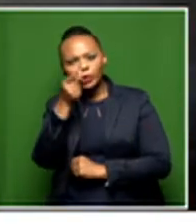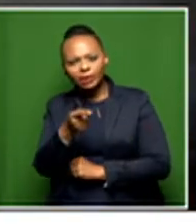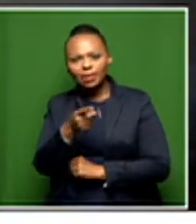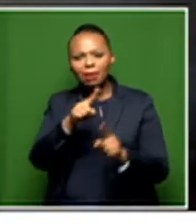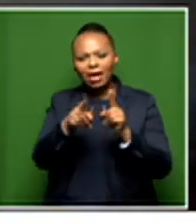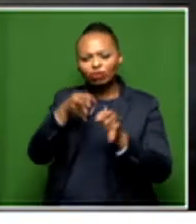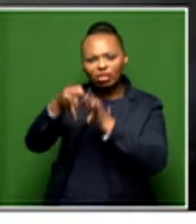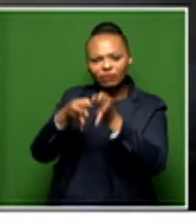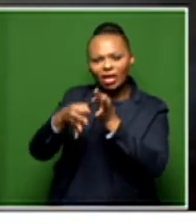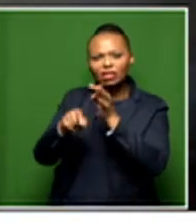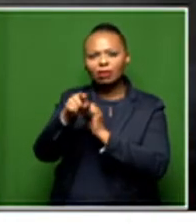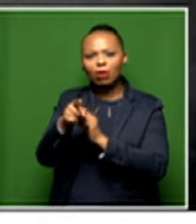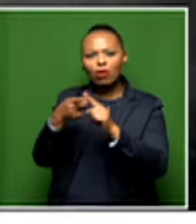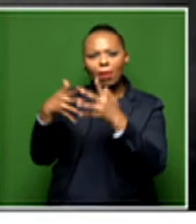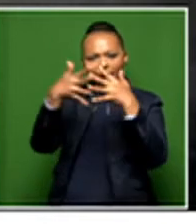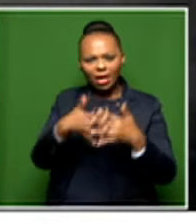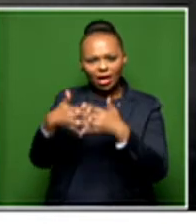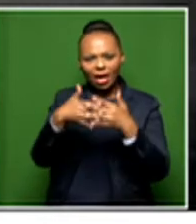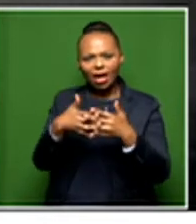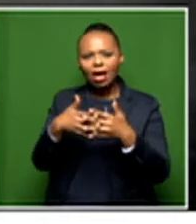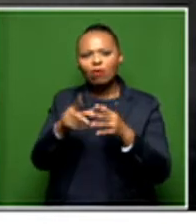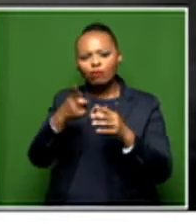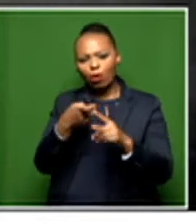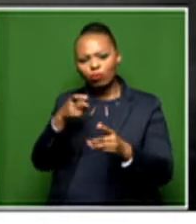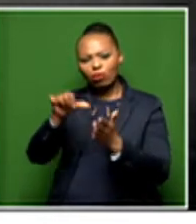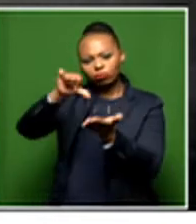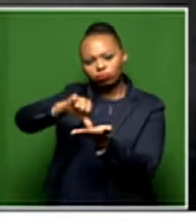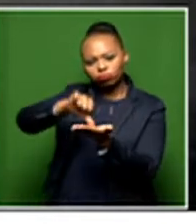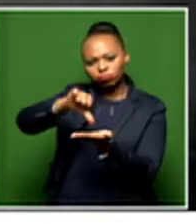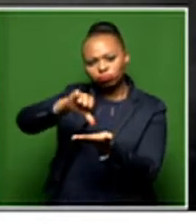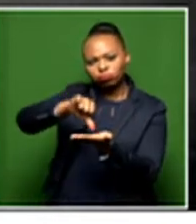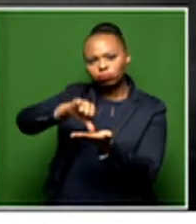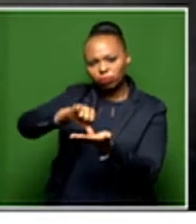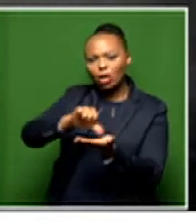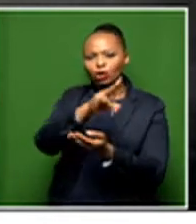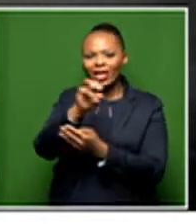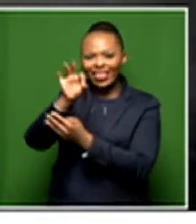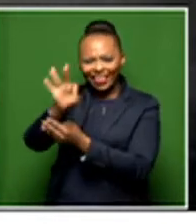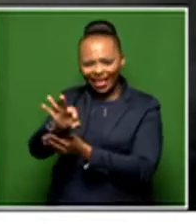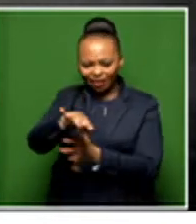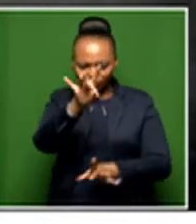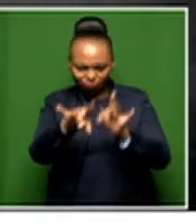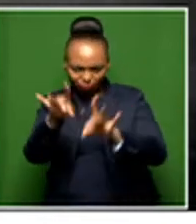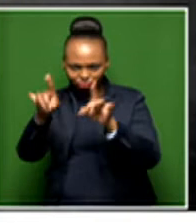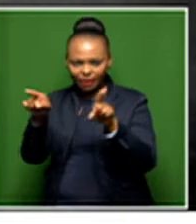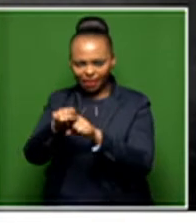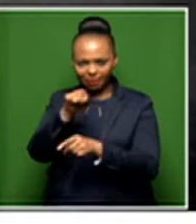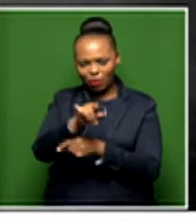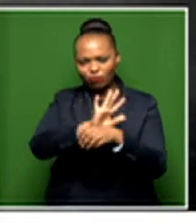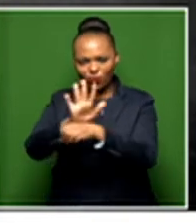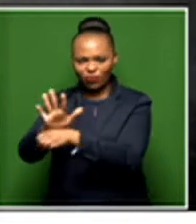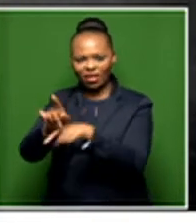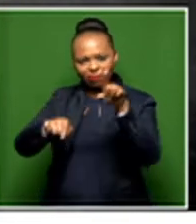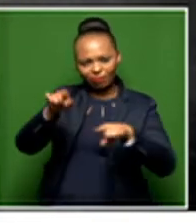the Americans to invade Iraq in 2003. There are family dramas, Becoming Mona, I should mention, One